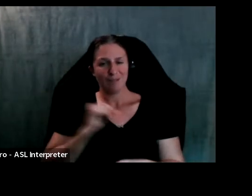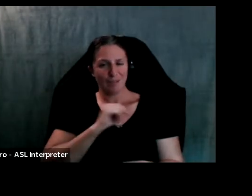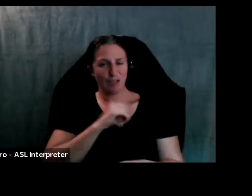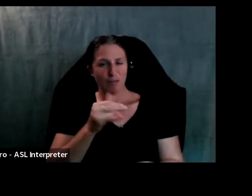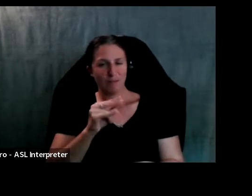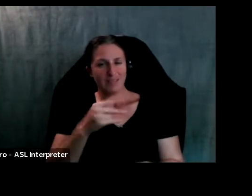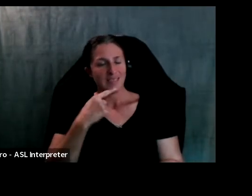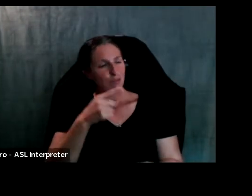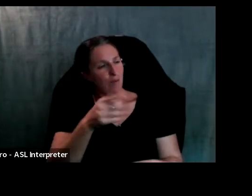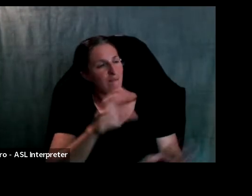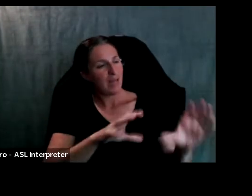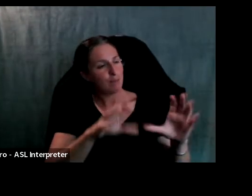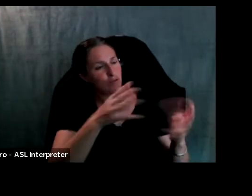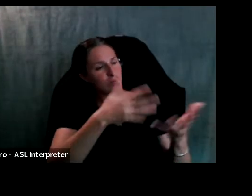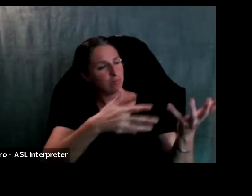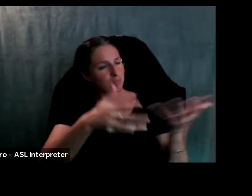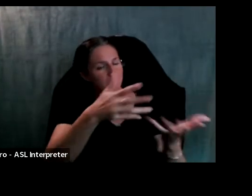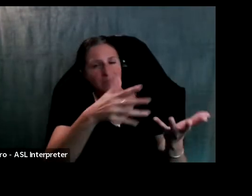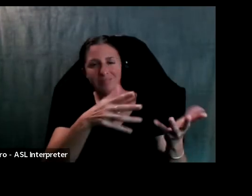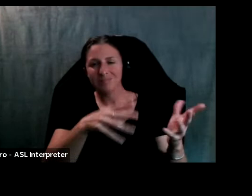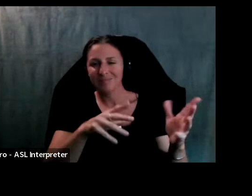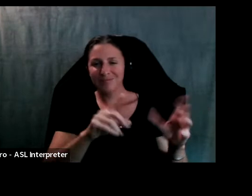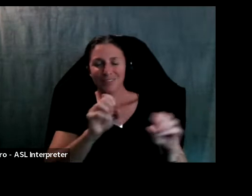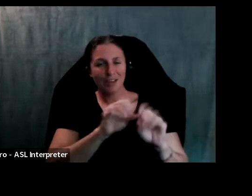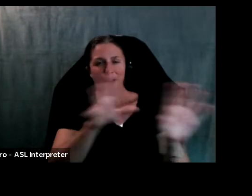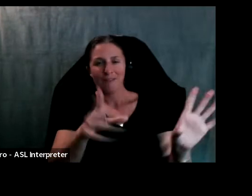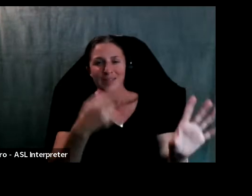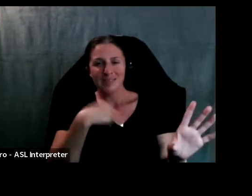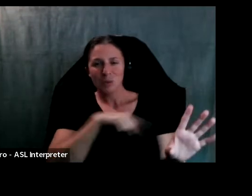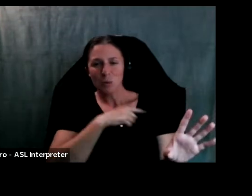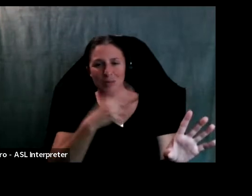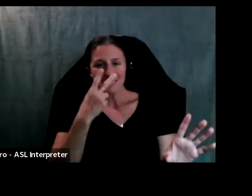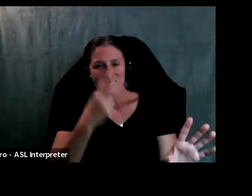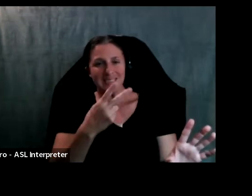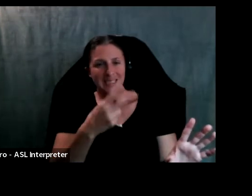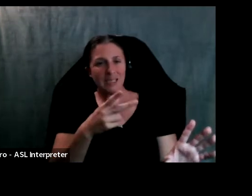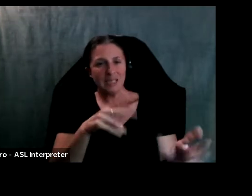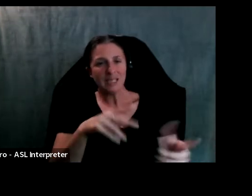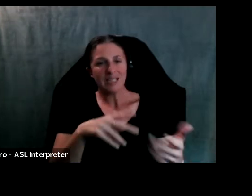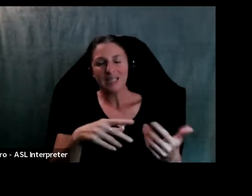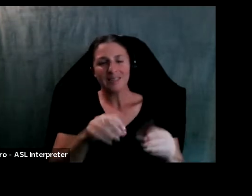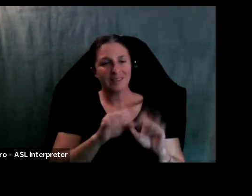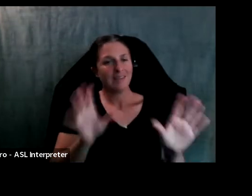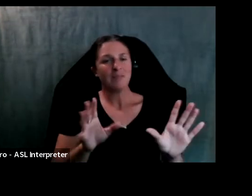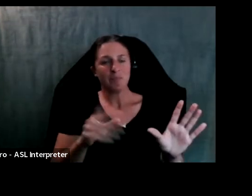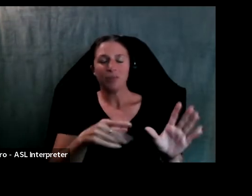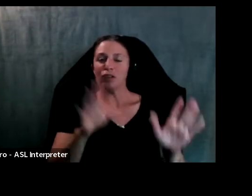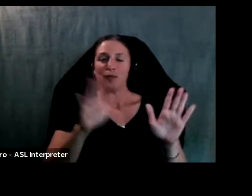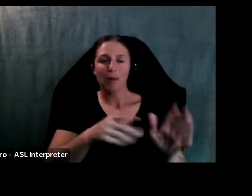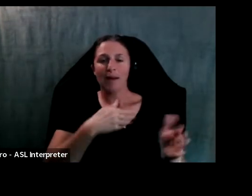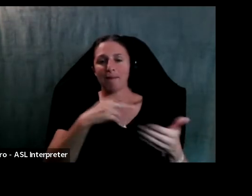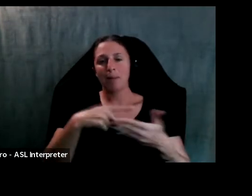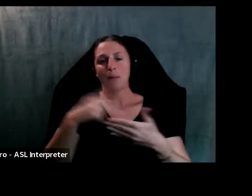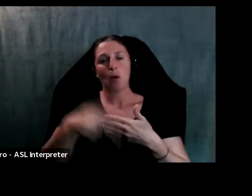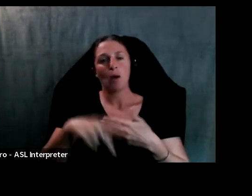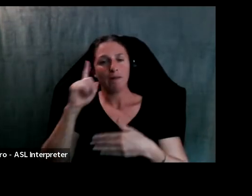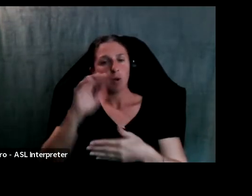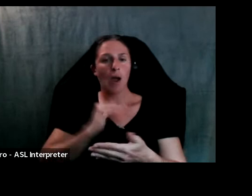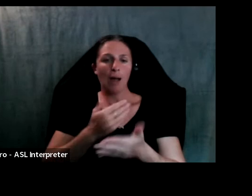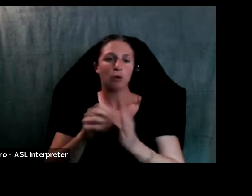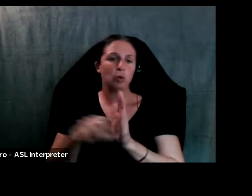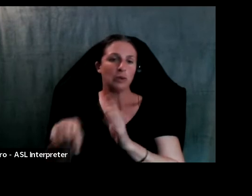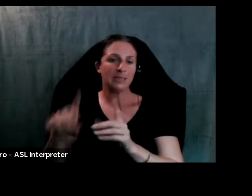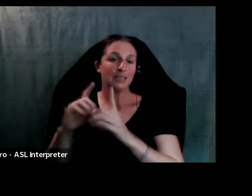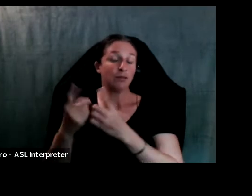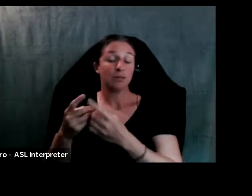across very obviously to us. And it's really great that you have this program for our students in this district. So again, one